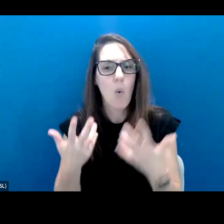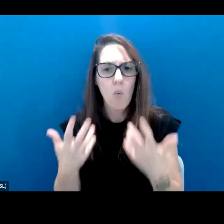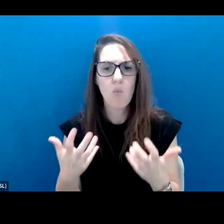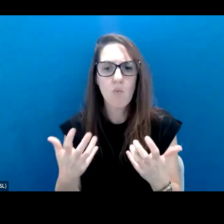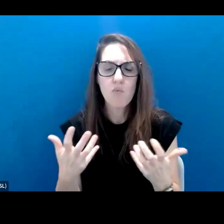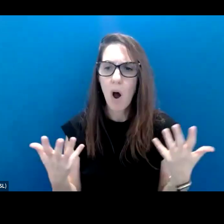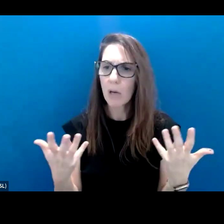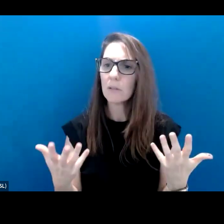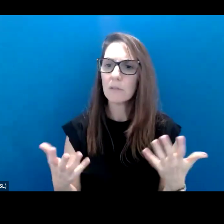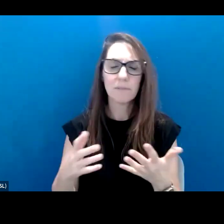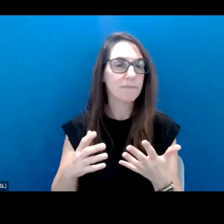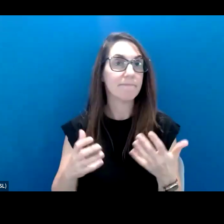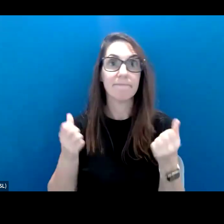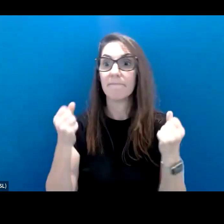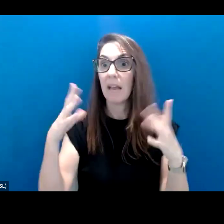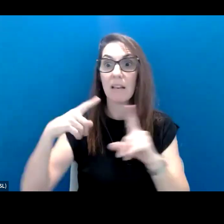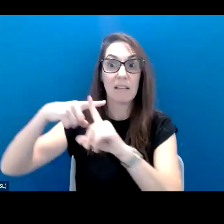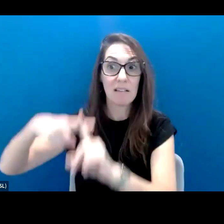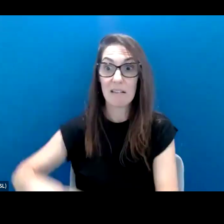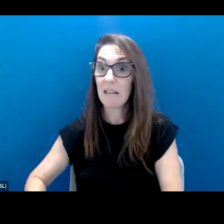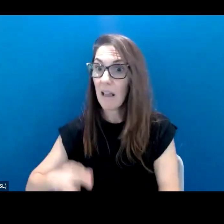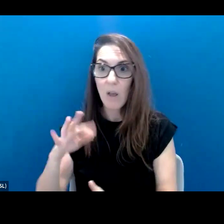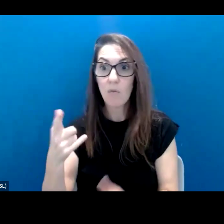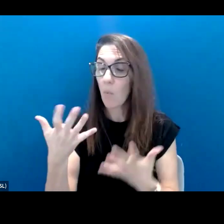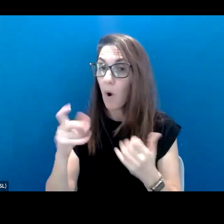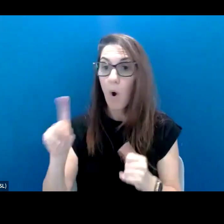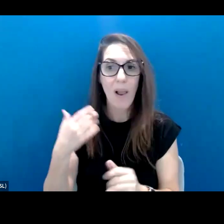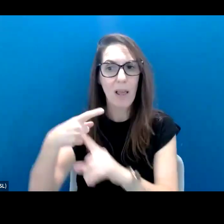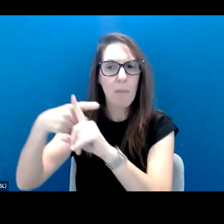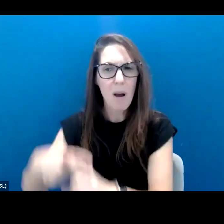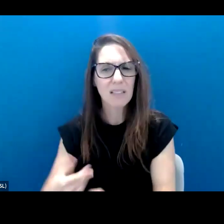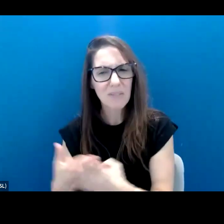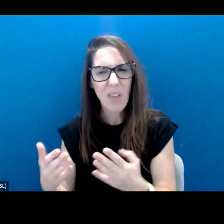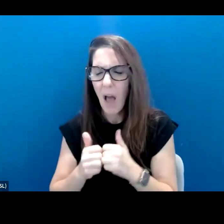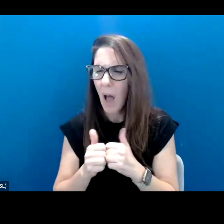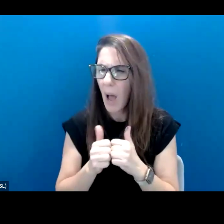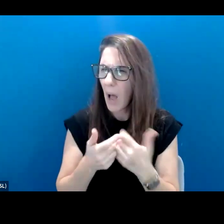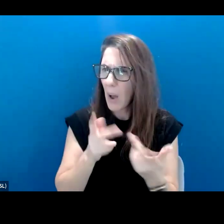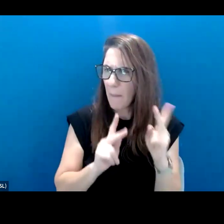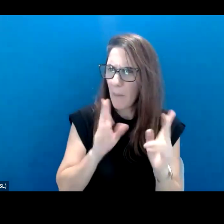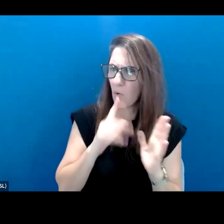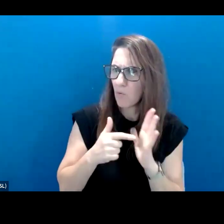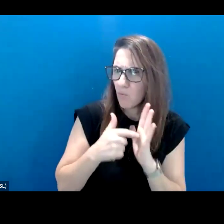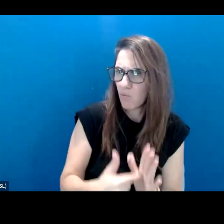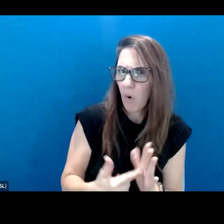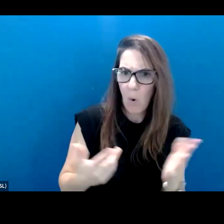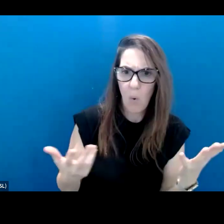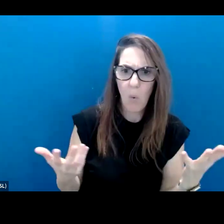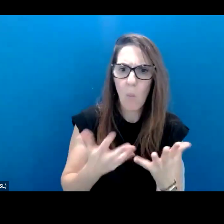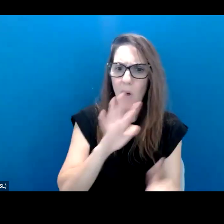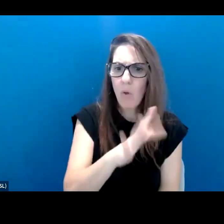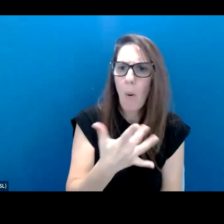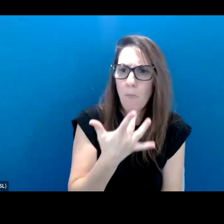rainbows and puppy dogs, but like if you can only have rainbows or puppy dogs, like how do you make people indicate what the weight of their preference